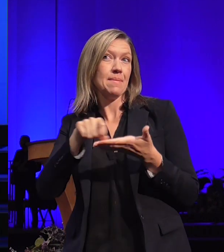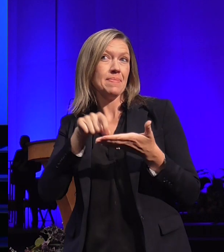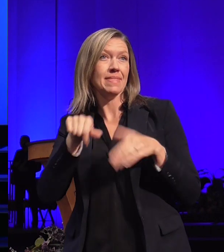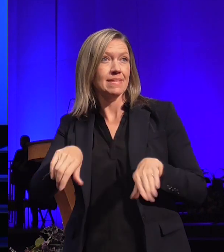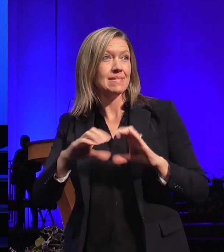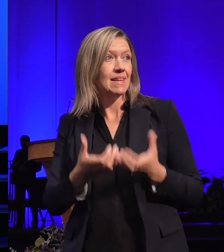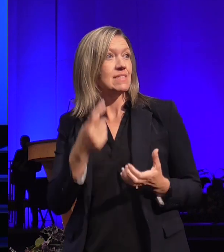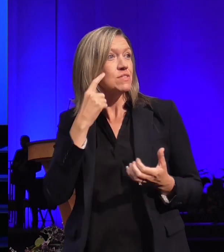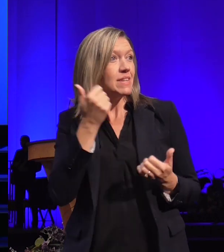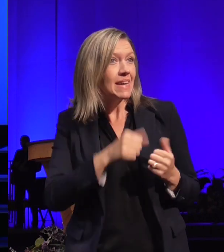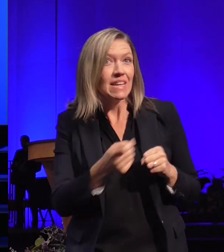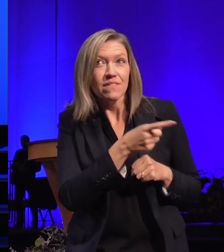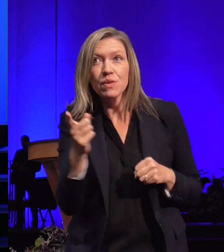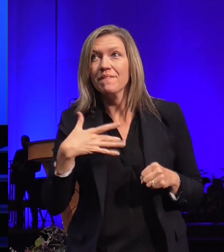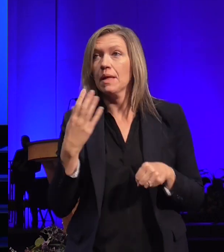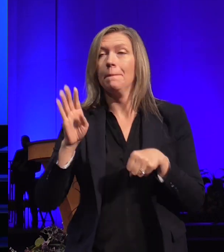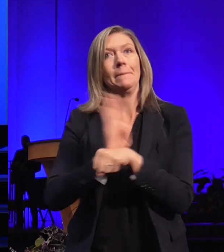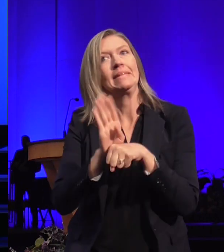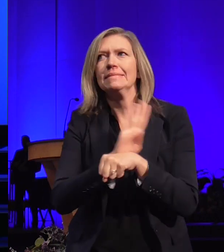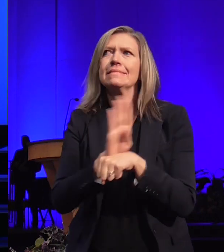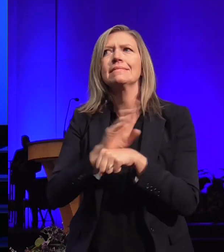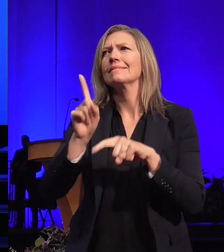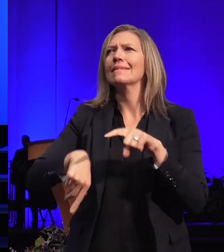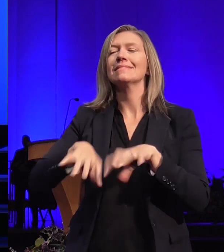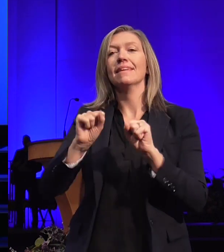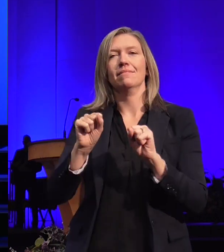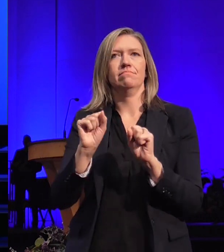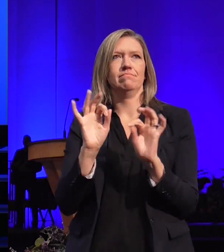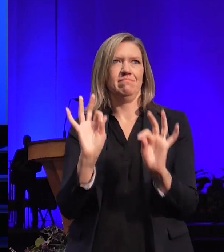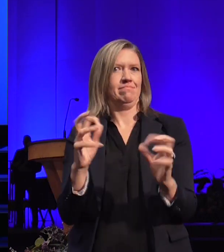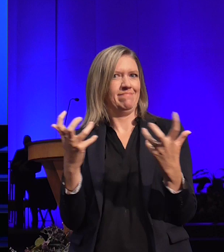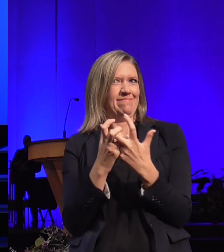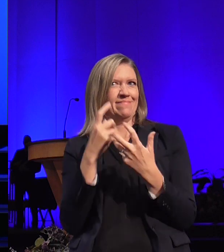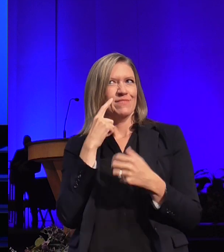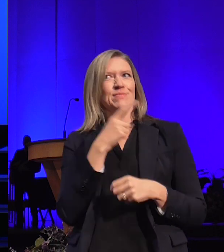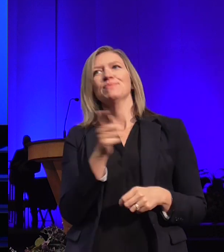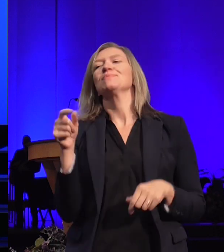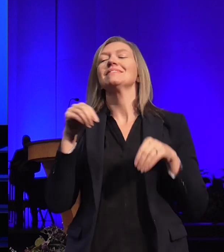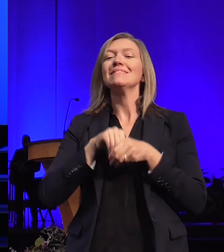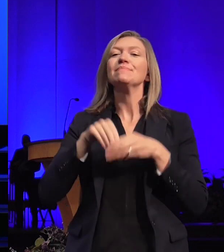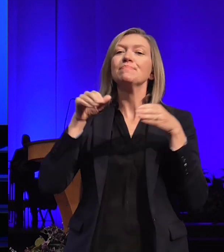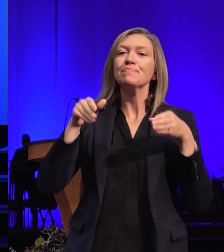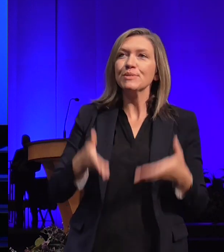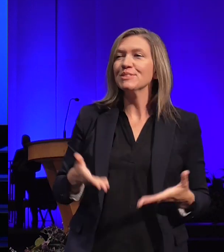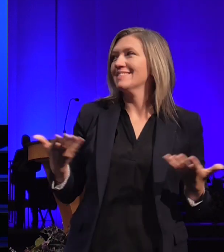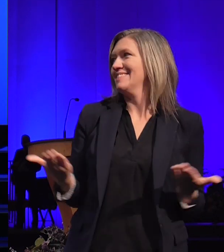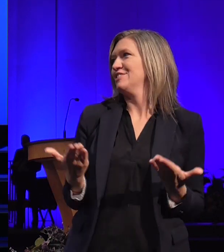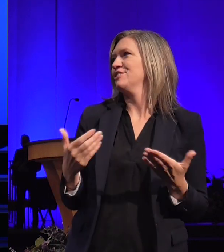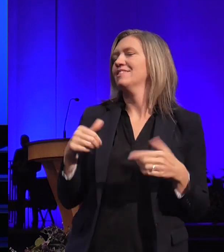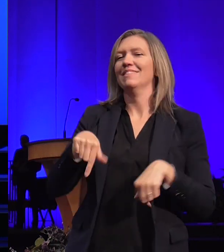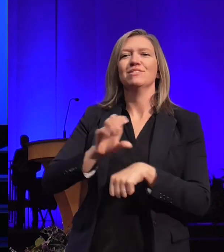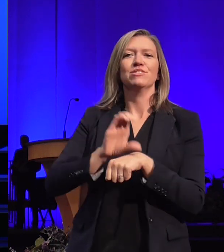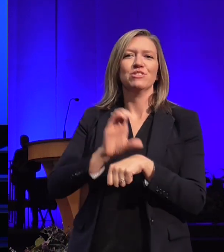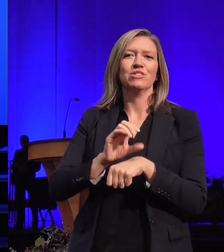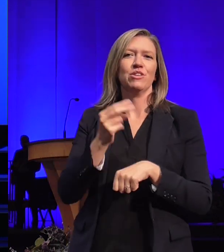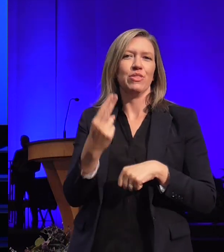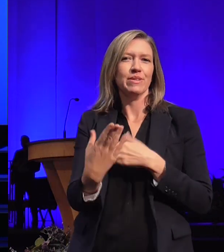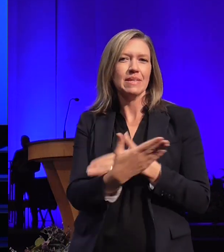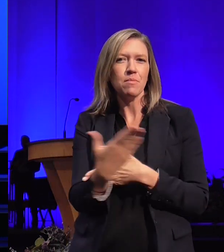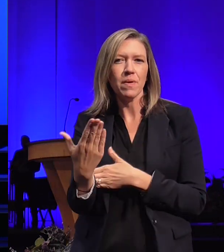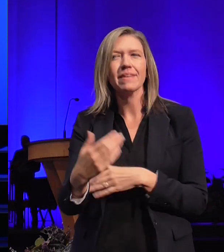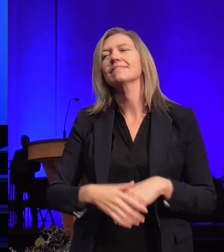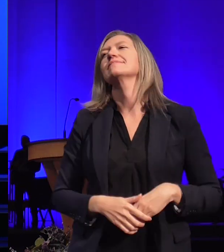busy to take it. This is your class. In person here, Thursday mornings at Mile High Church. Come and join Reverend Jackie for